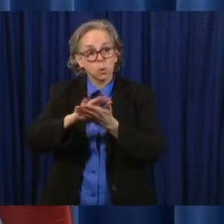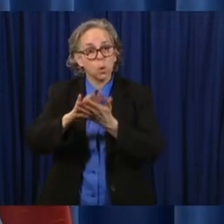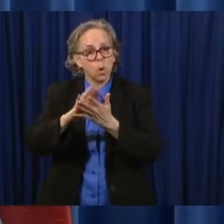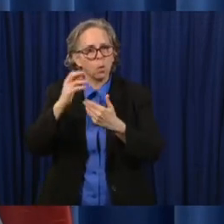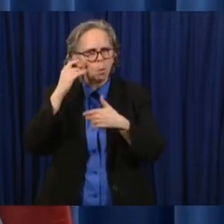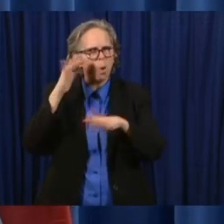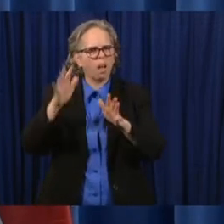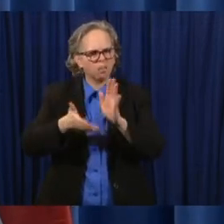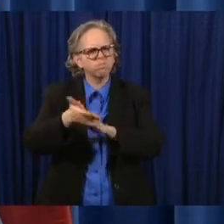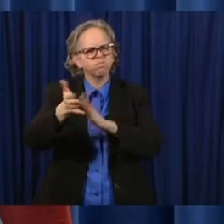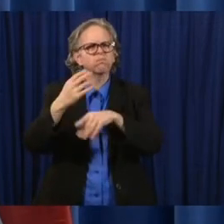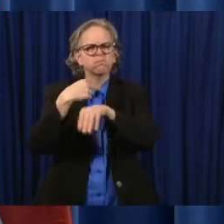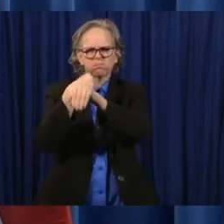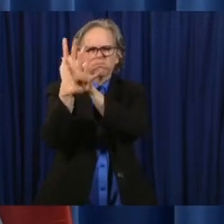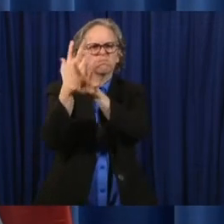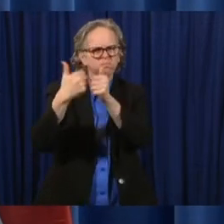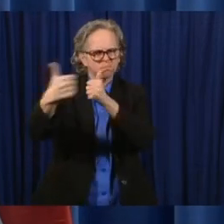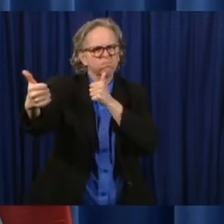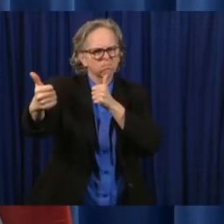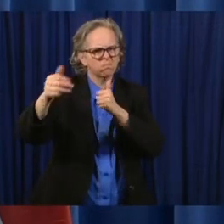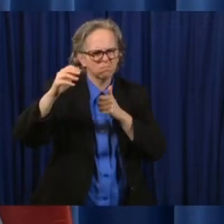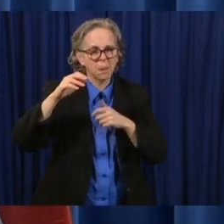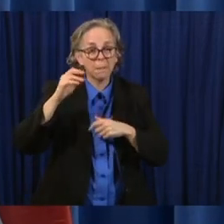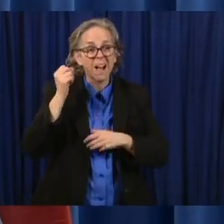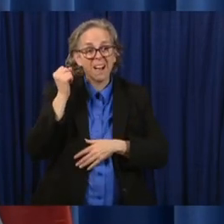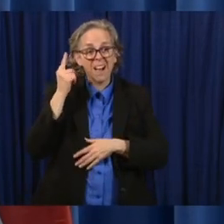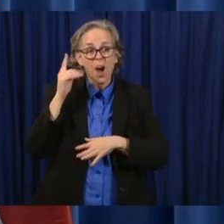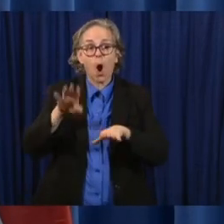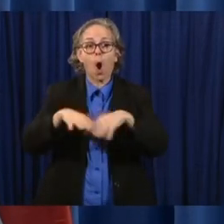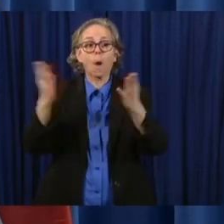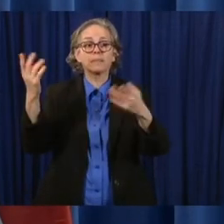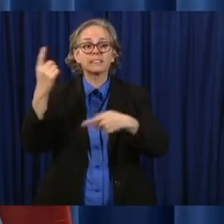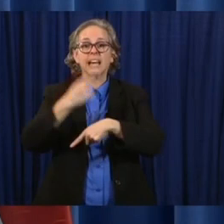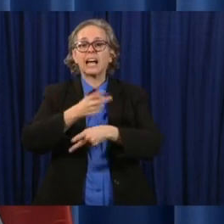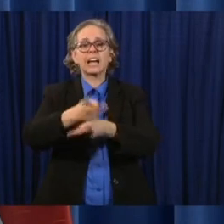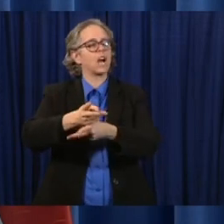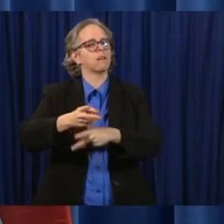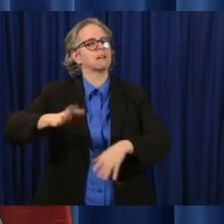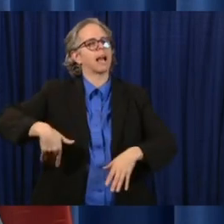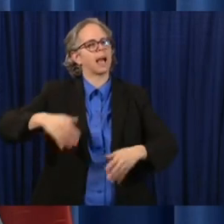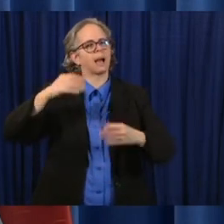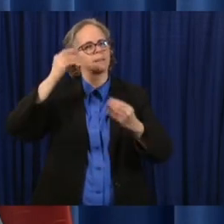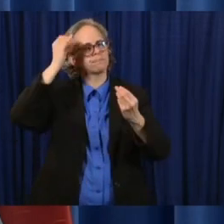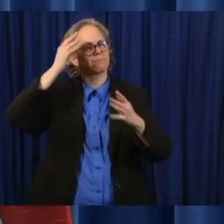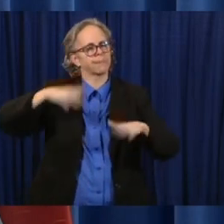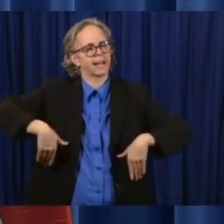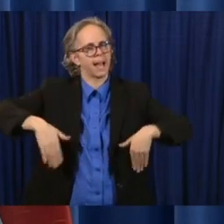not ready yet to open up any daycare facilities. Thank you.